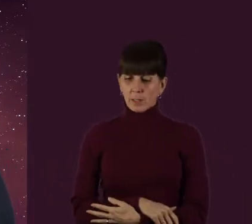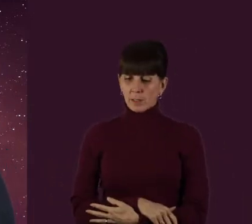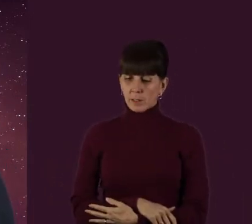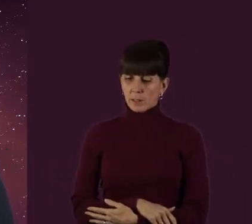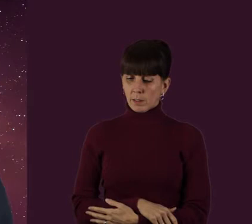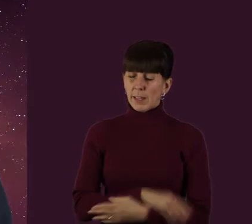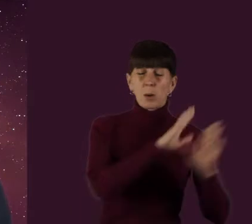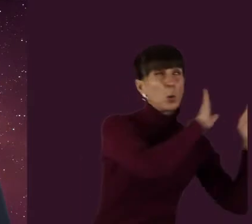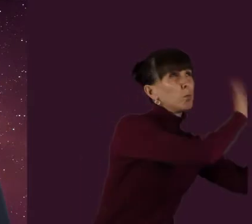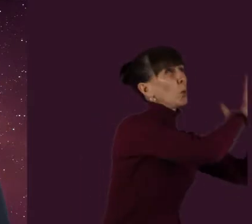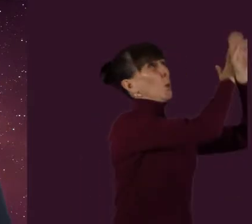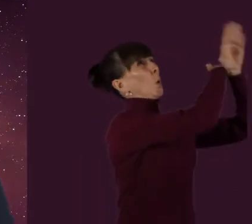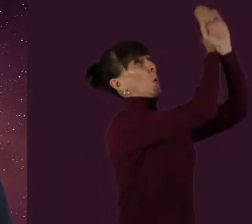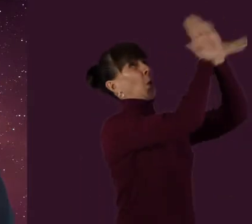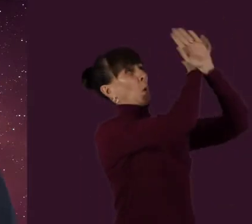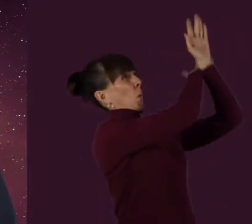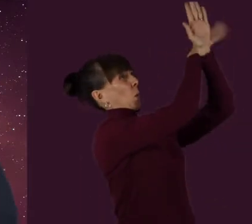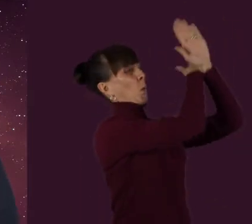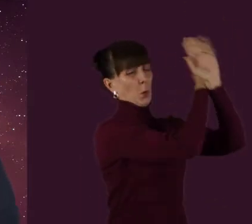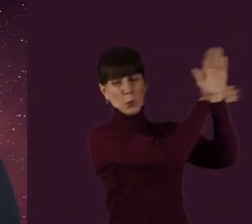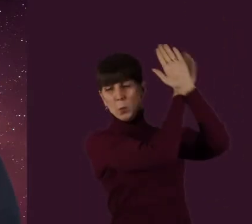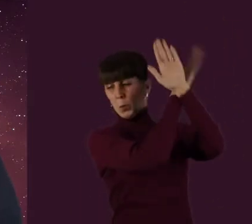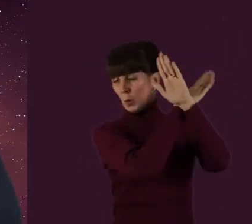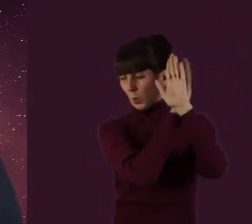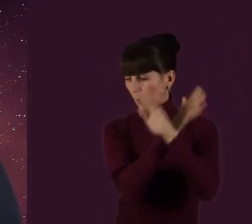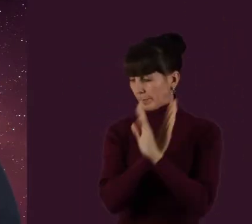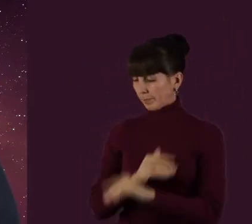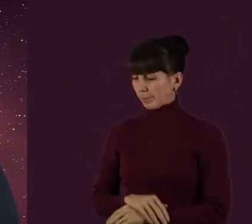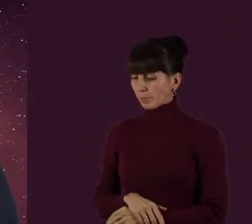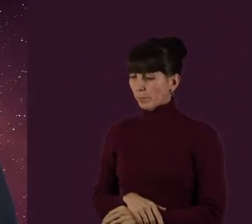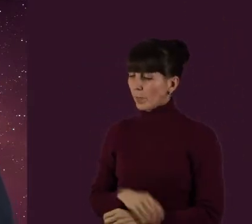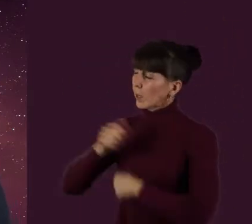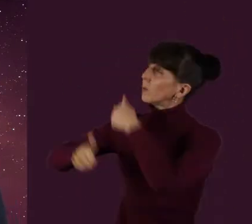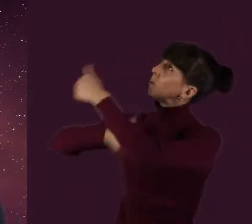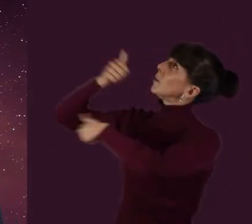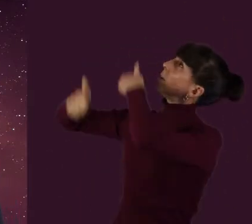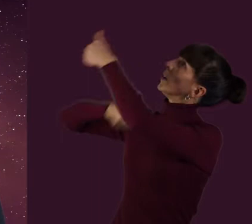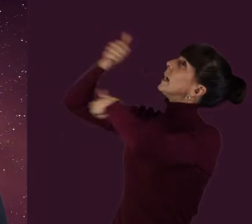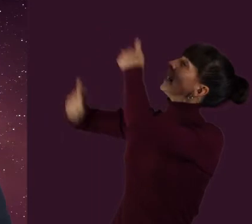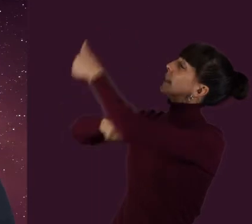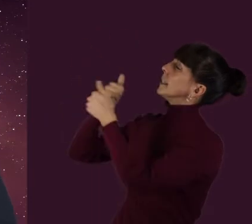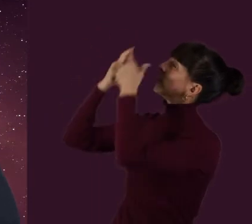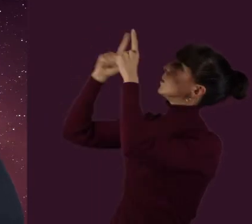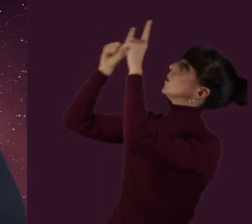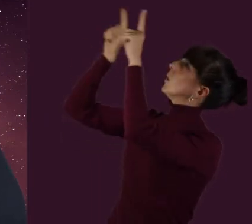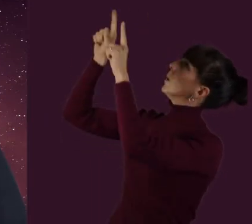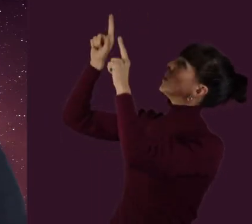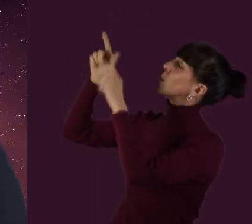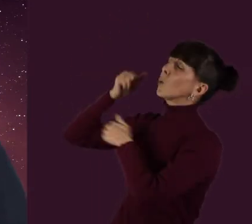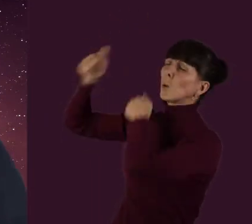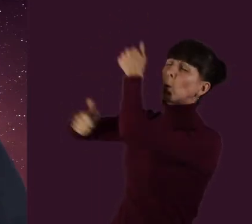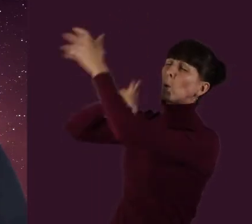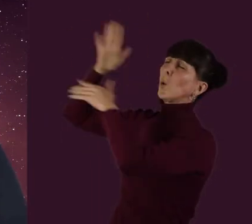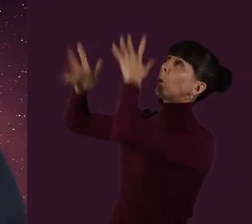Suddenly, a great company of the heavenly host appeared with the angel, praising God and saying,